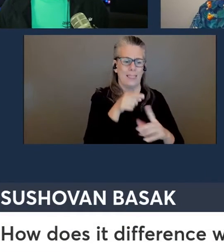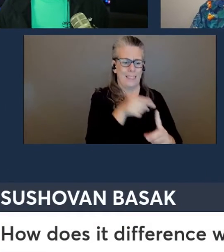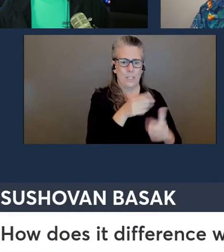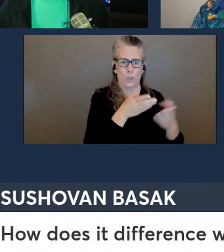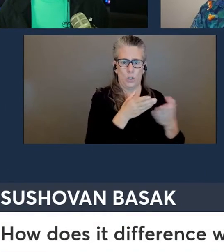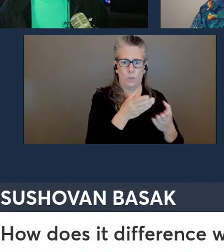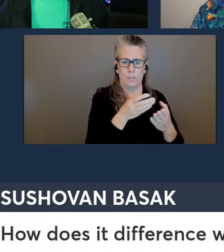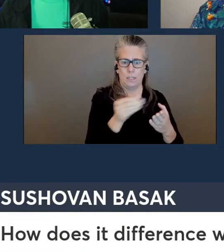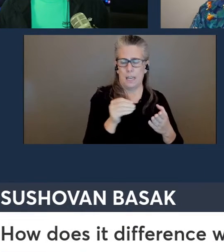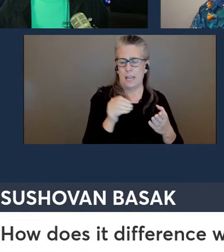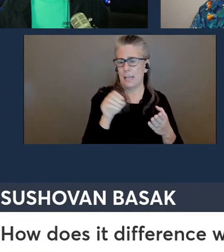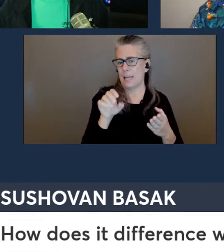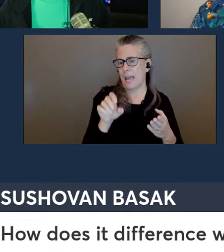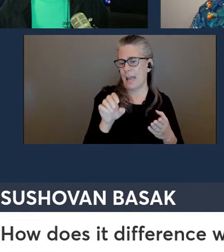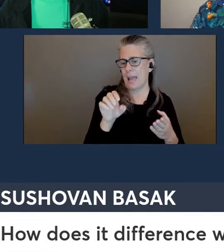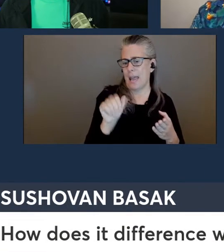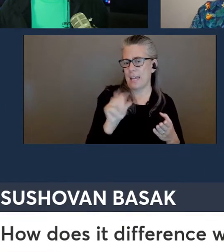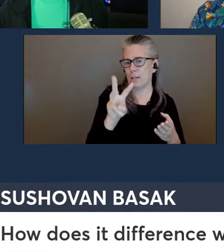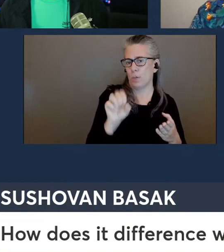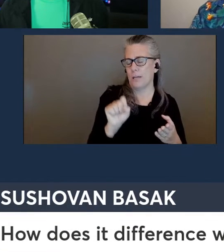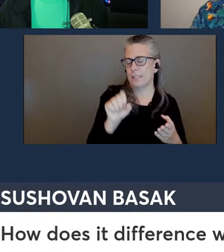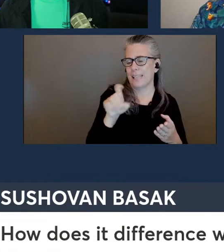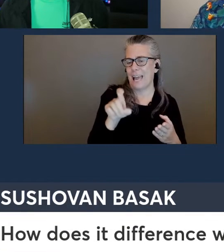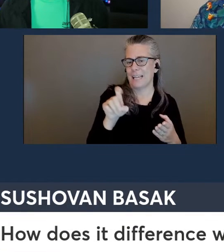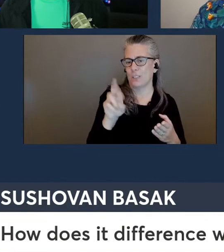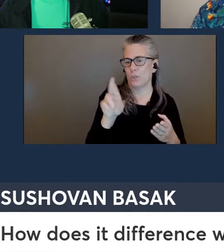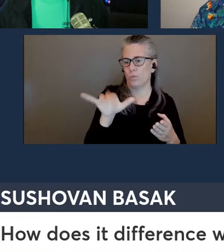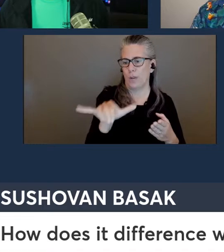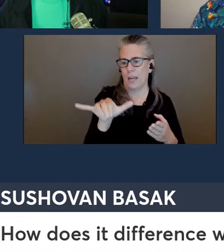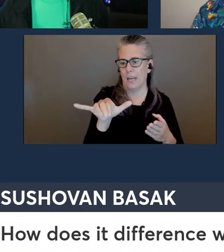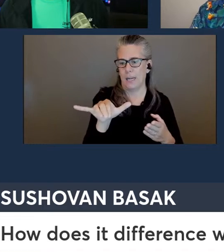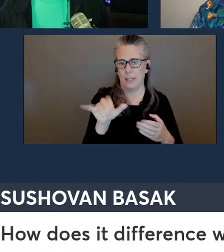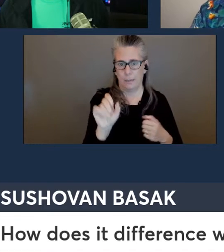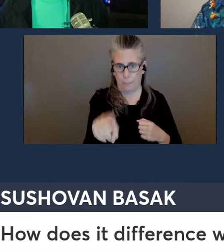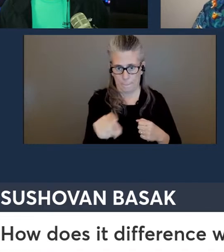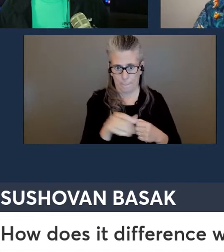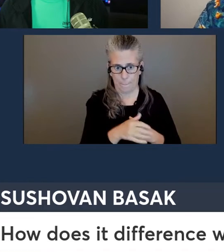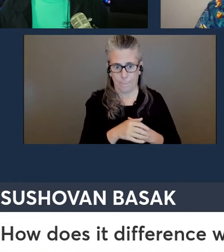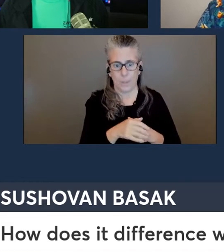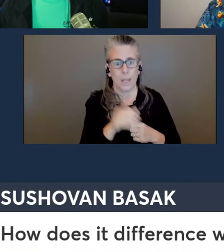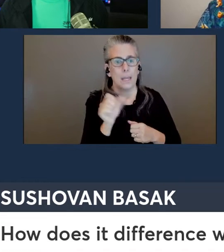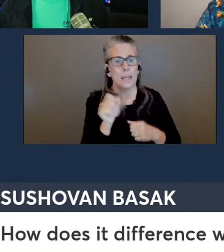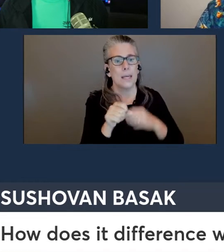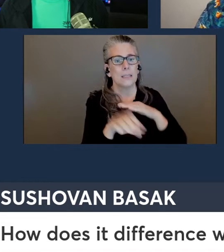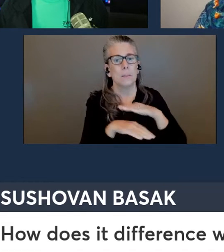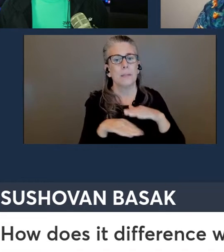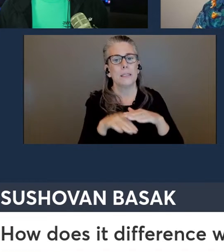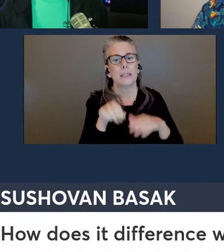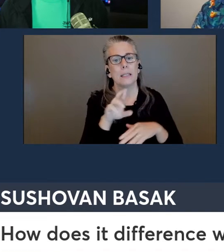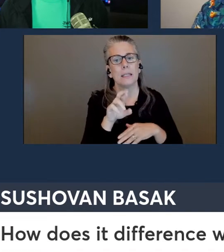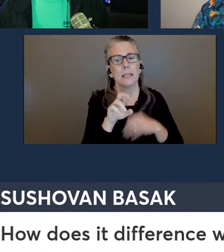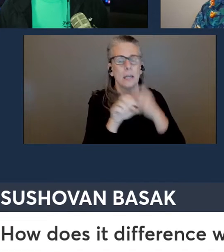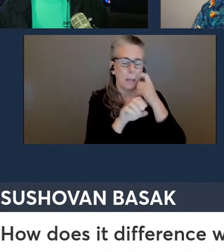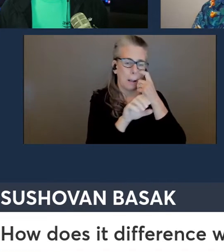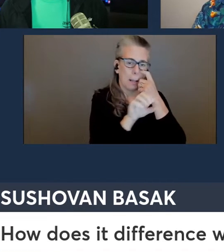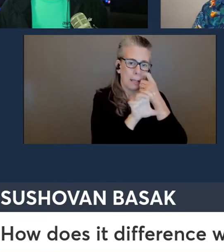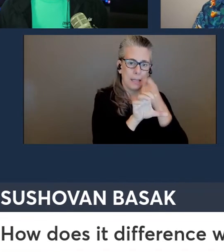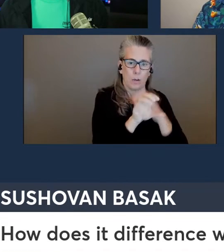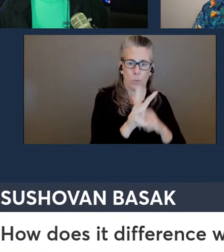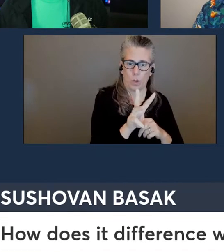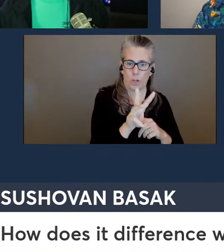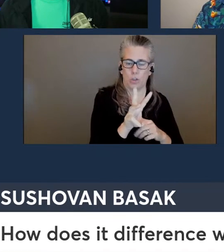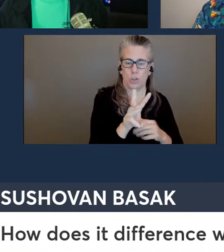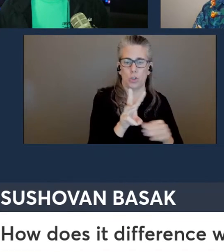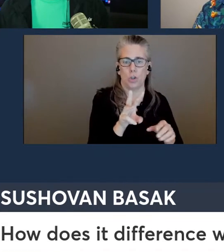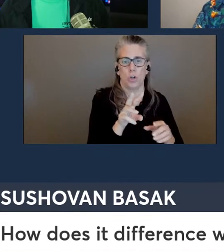AWS X-Ray coming from Sushovan? Yeah, so basically what CloudWatch RUM does is it provides the